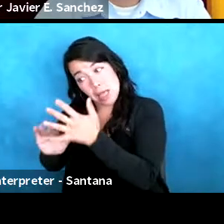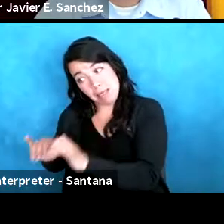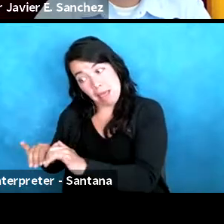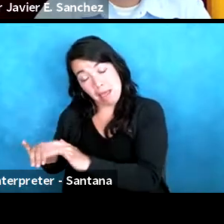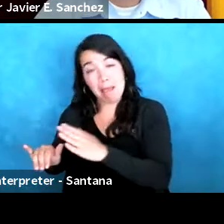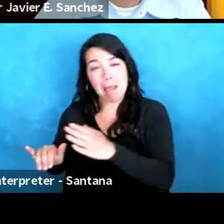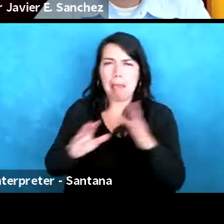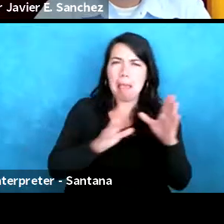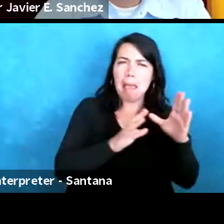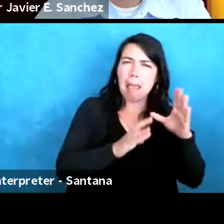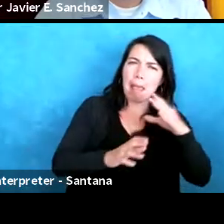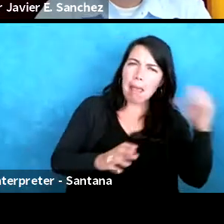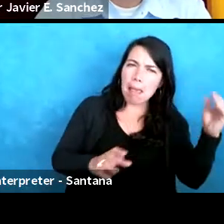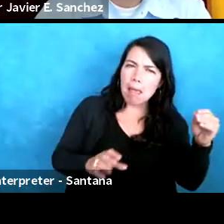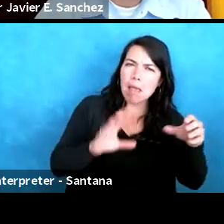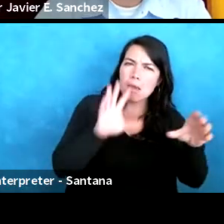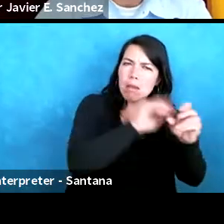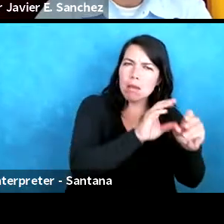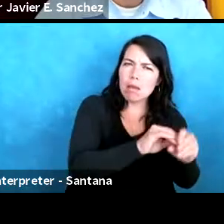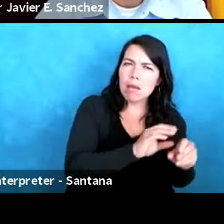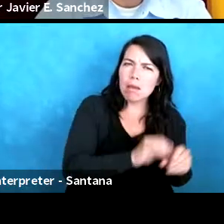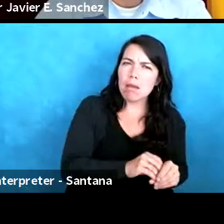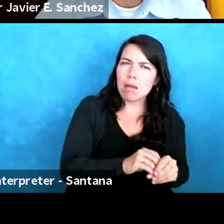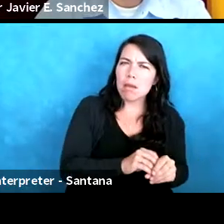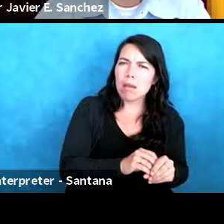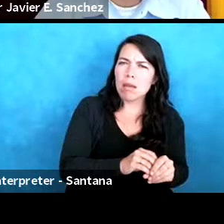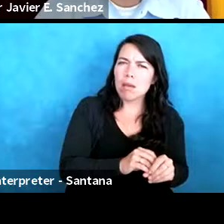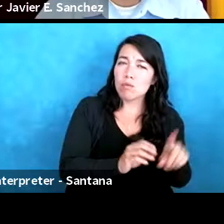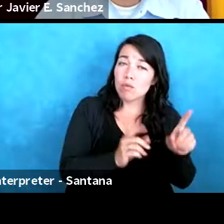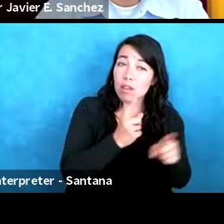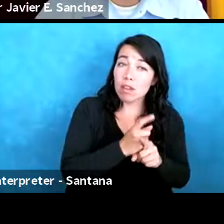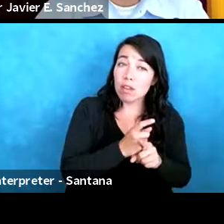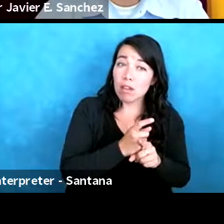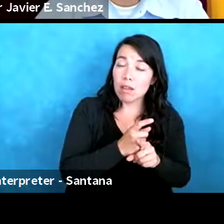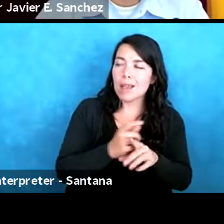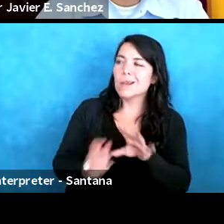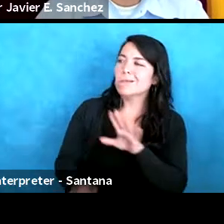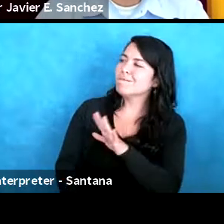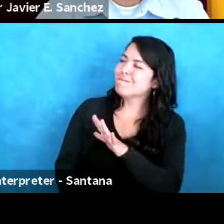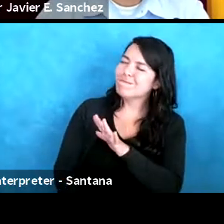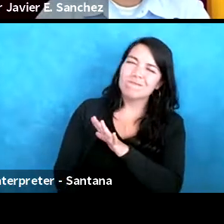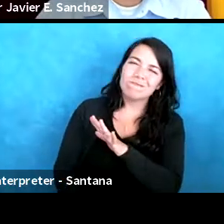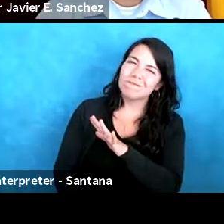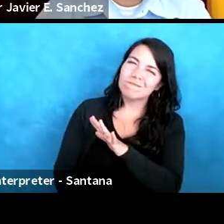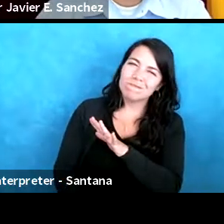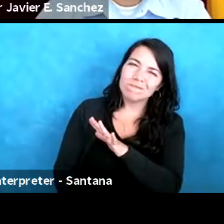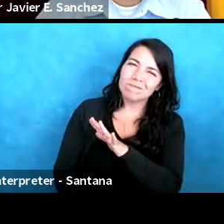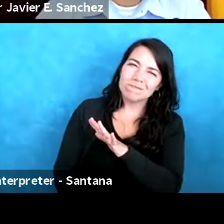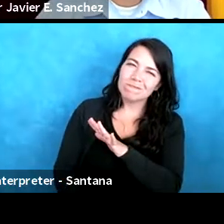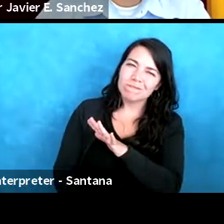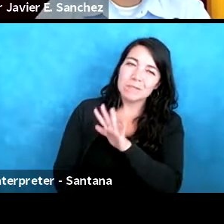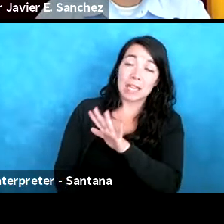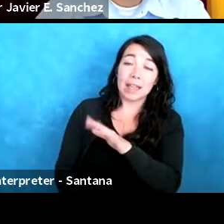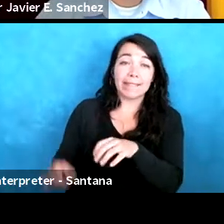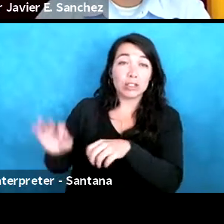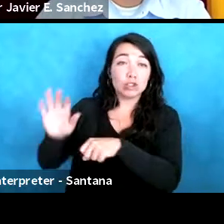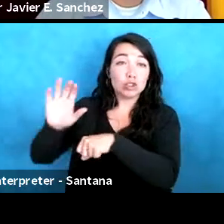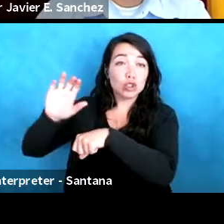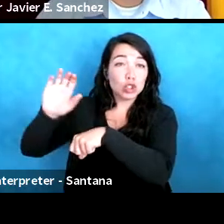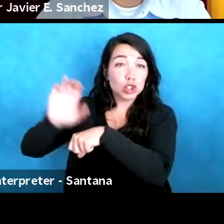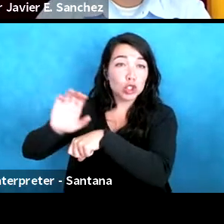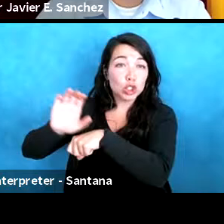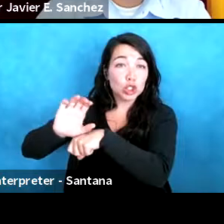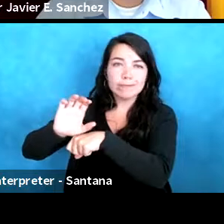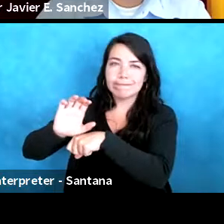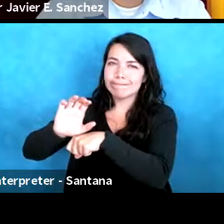Not exactly. With regards to churches, we are not providing community service